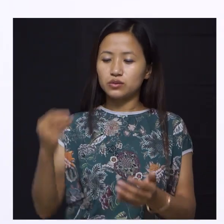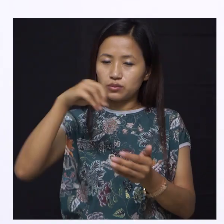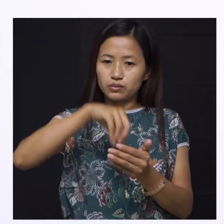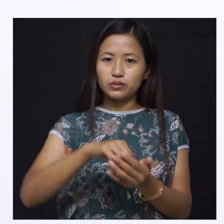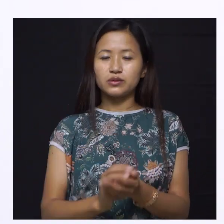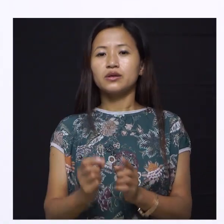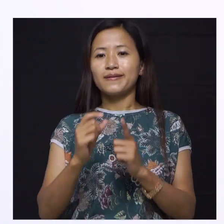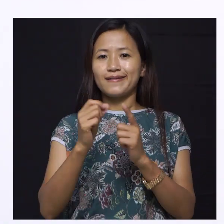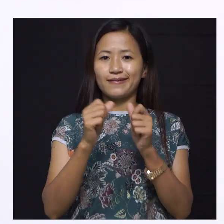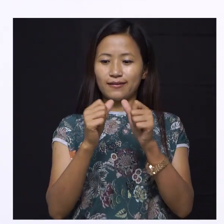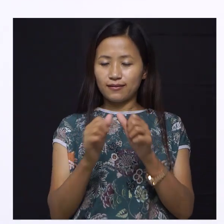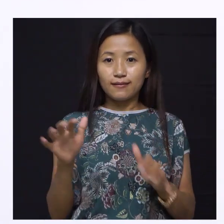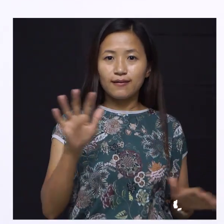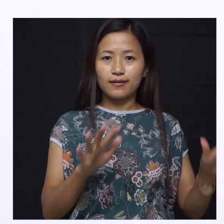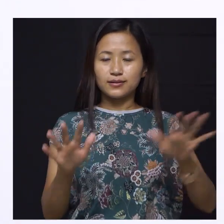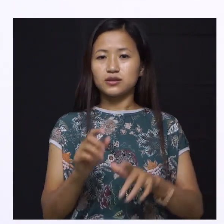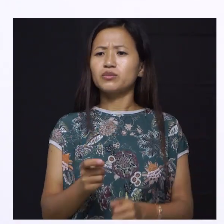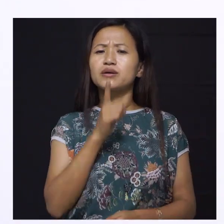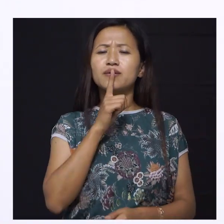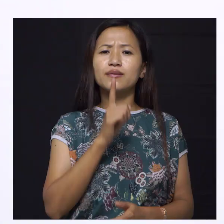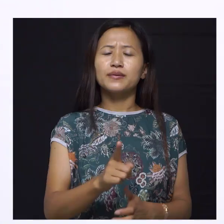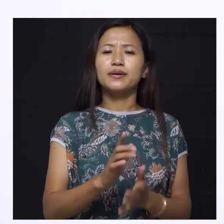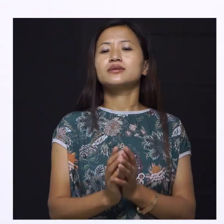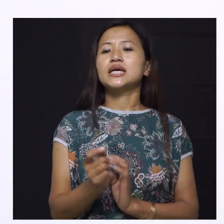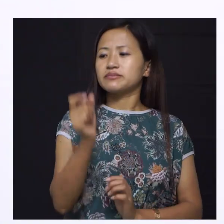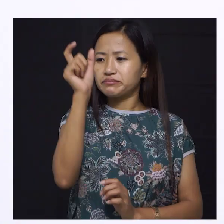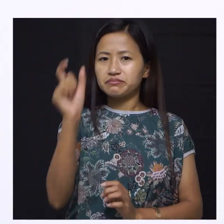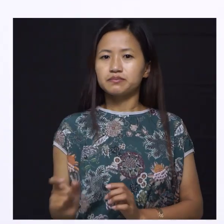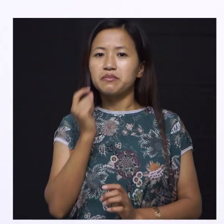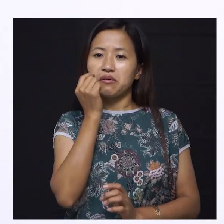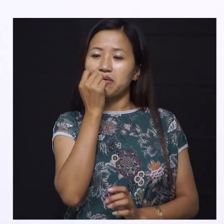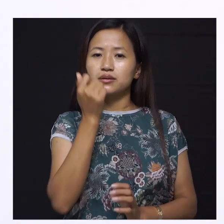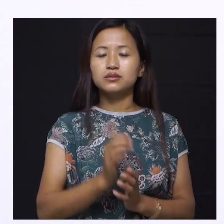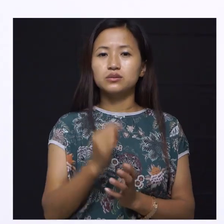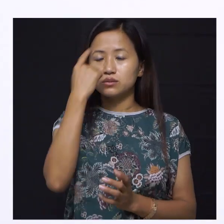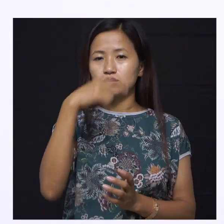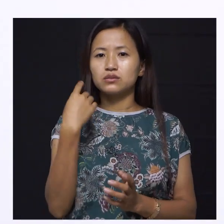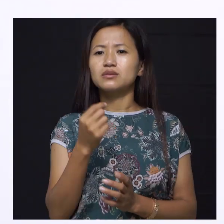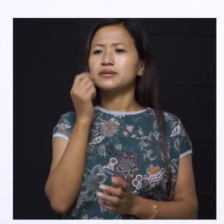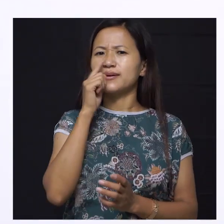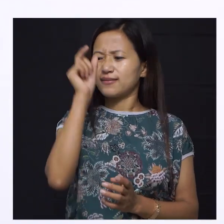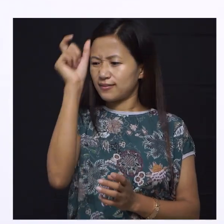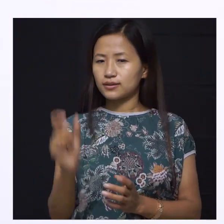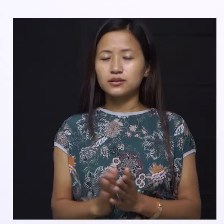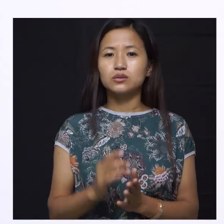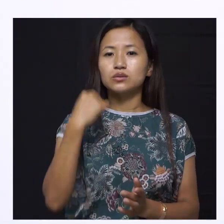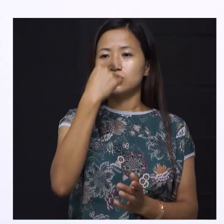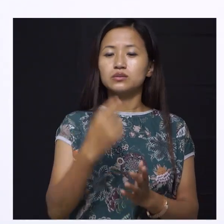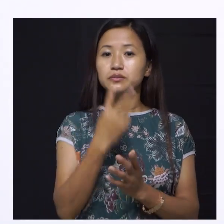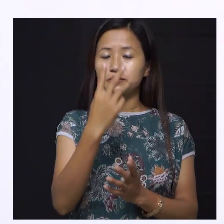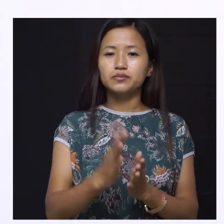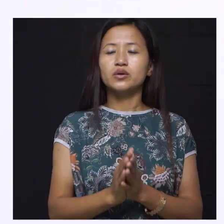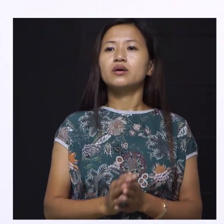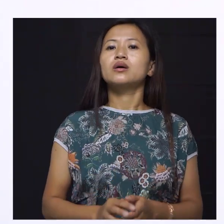into acting by the real actors who would come and act in theaters. Theaters not like our modern day theaters, but